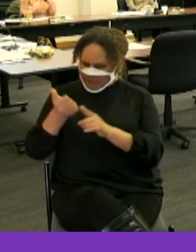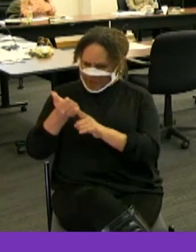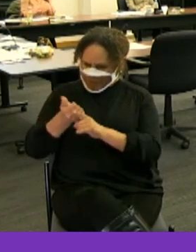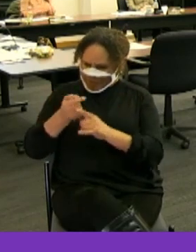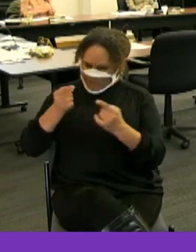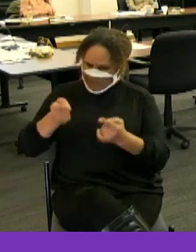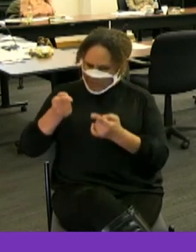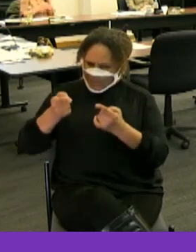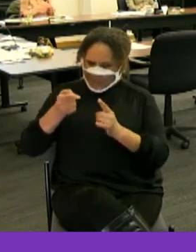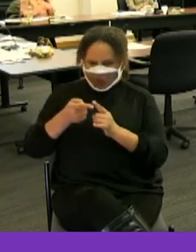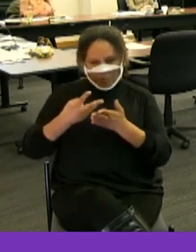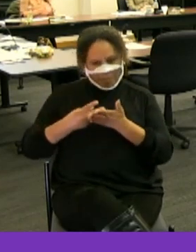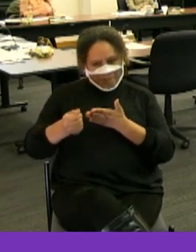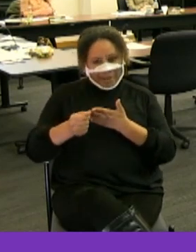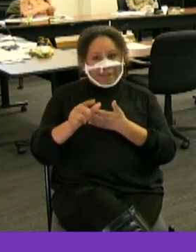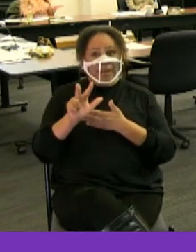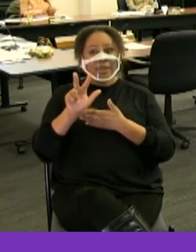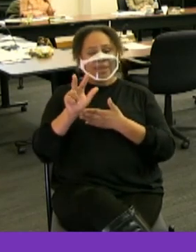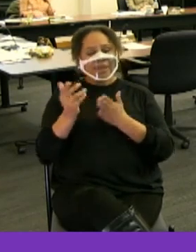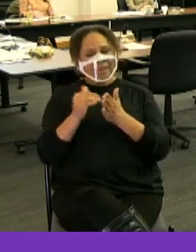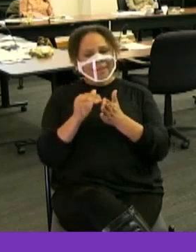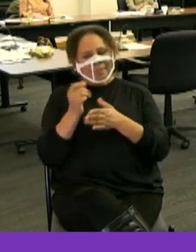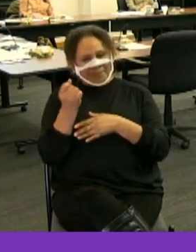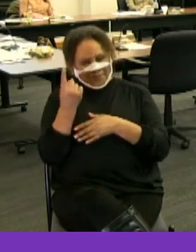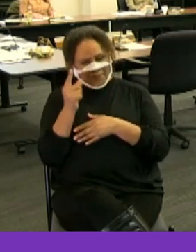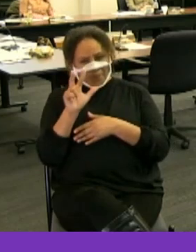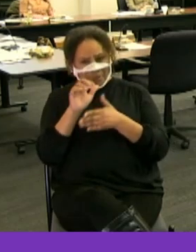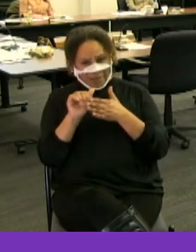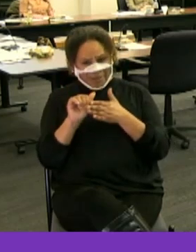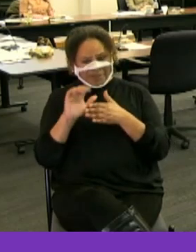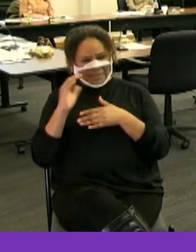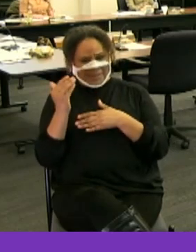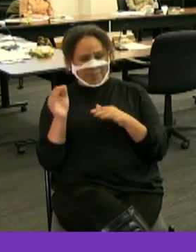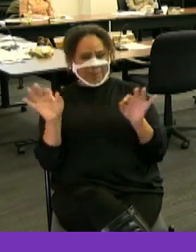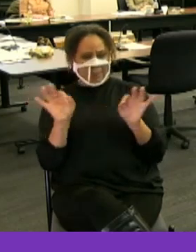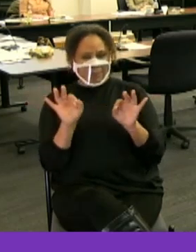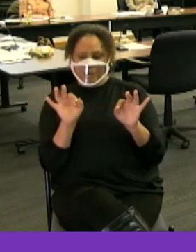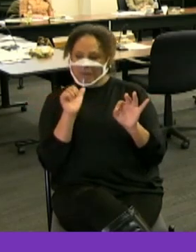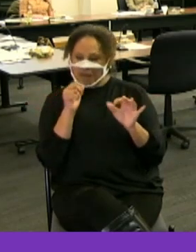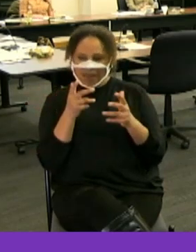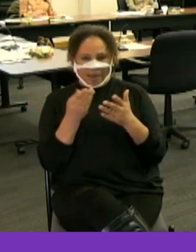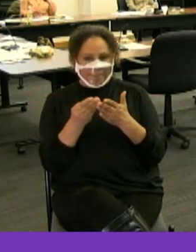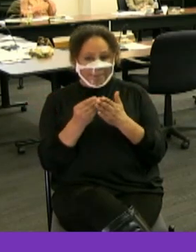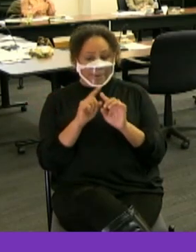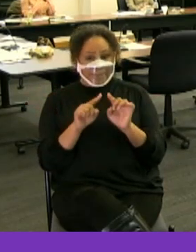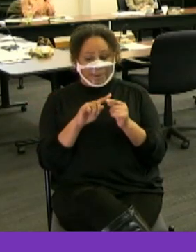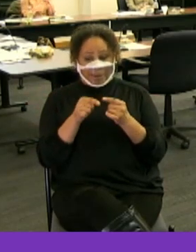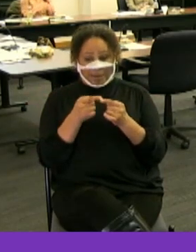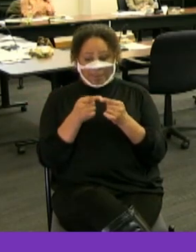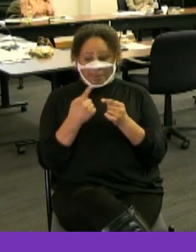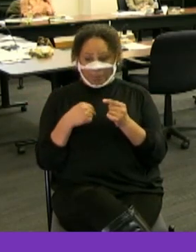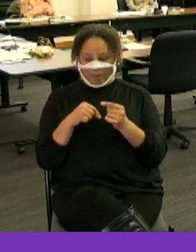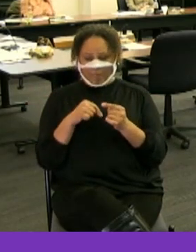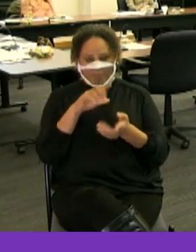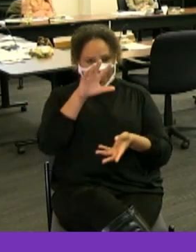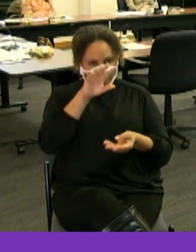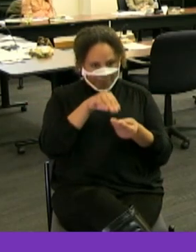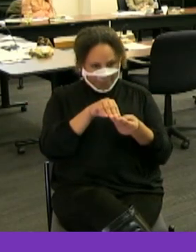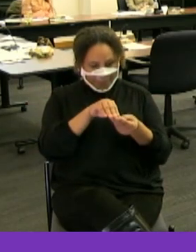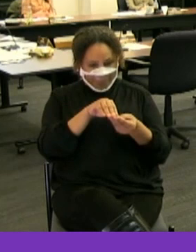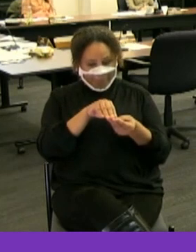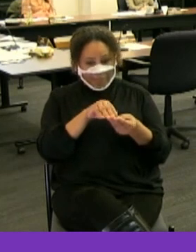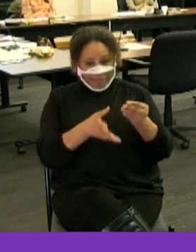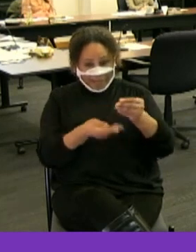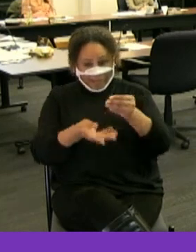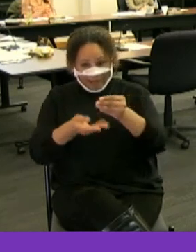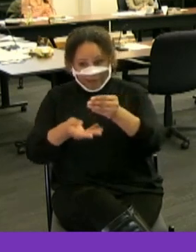difference. Again, $3 just by itself, it doesn't seem like a lot, but whenever we're looking at adding it up